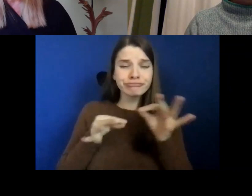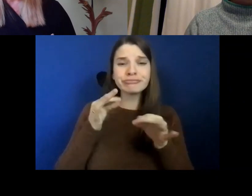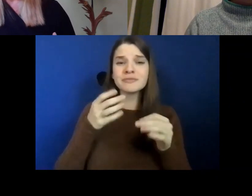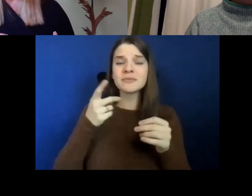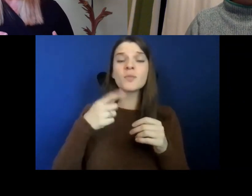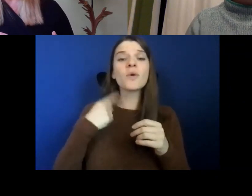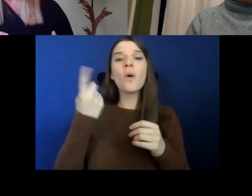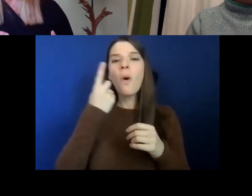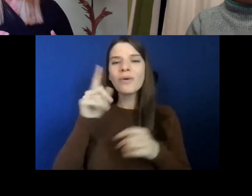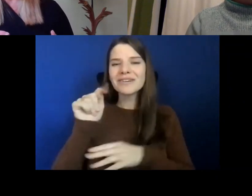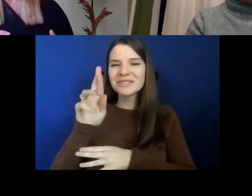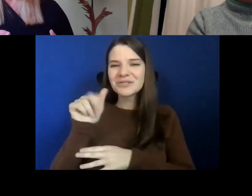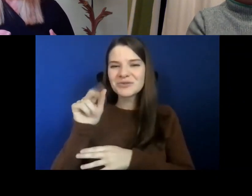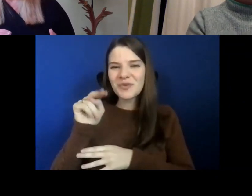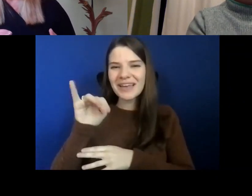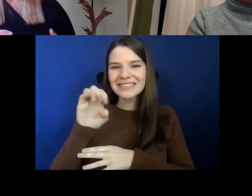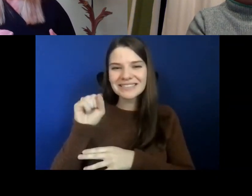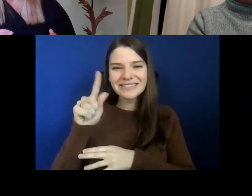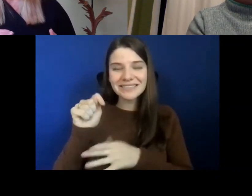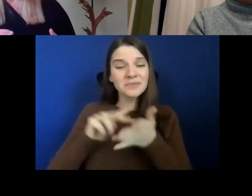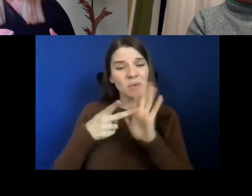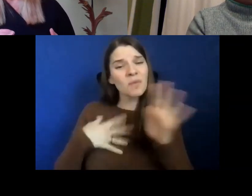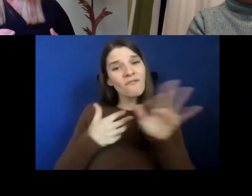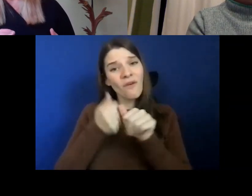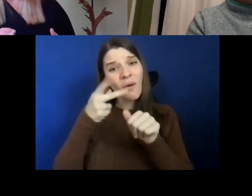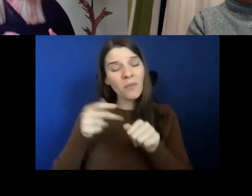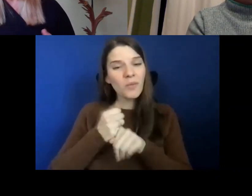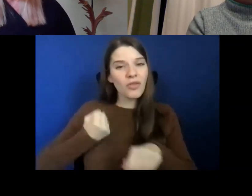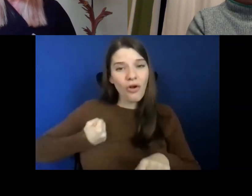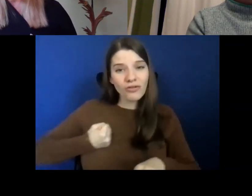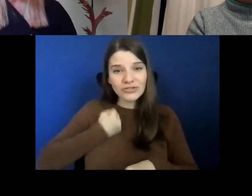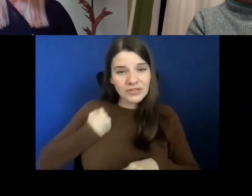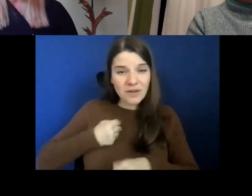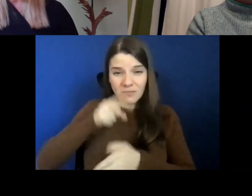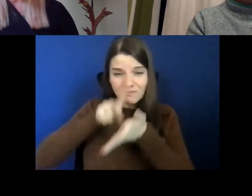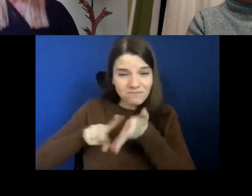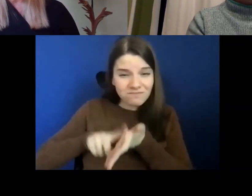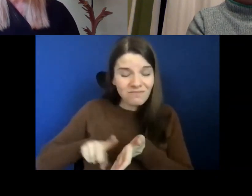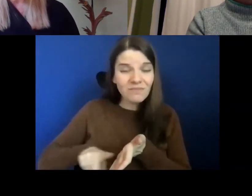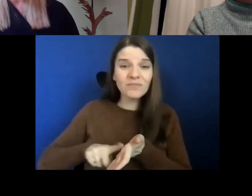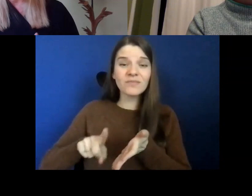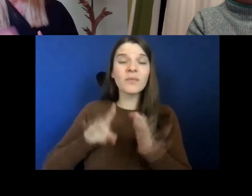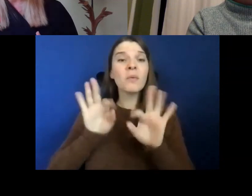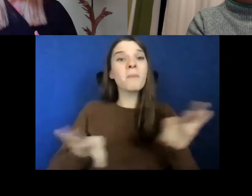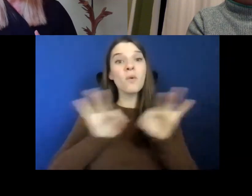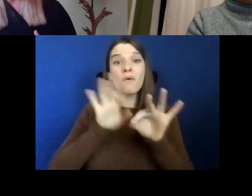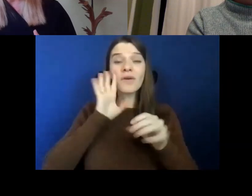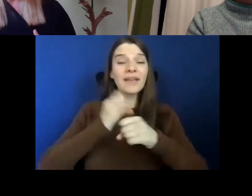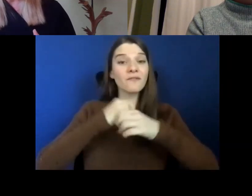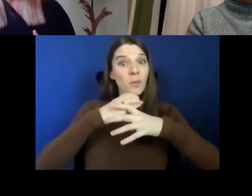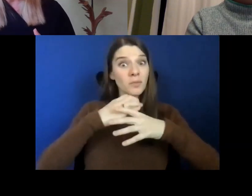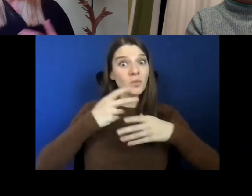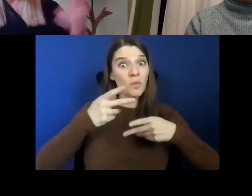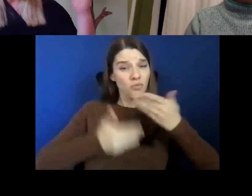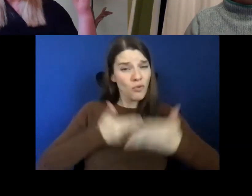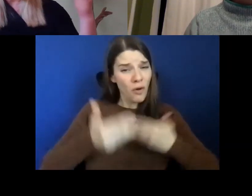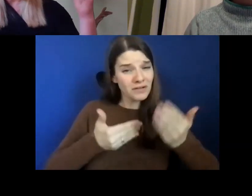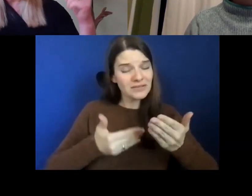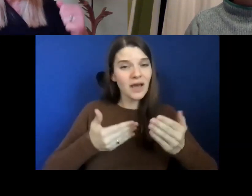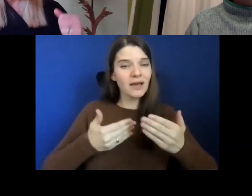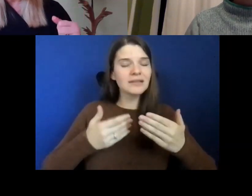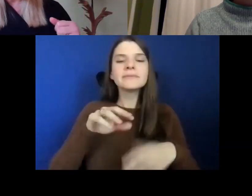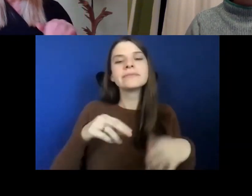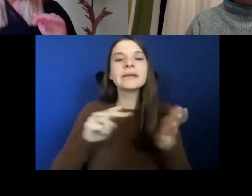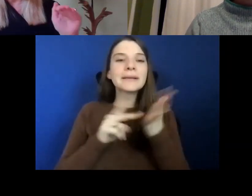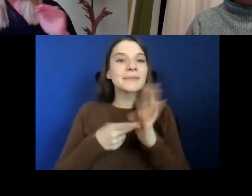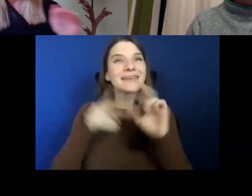ultrasounds, it is an important part of the inflammatory process, though we're not certain it means you're having a